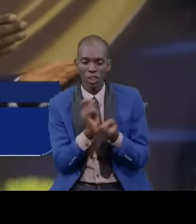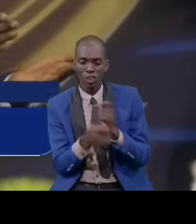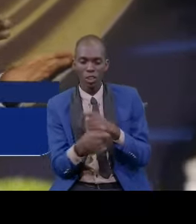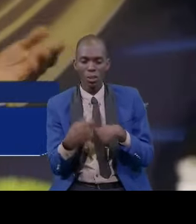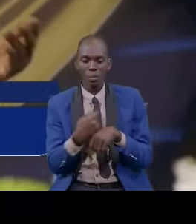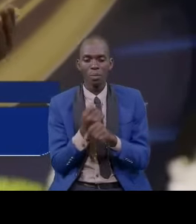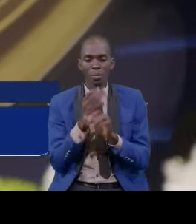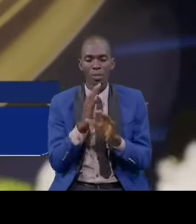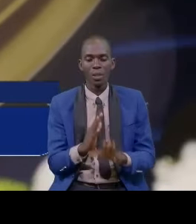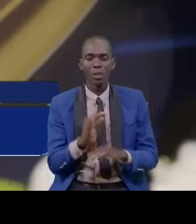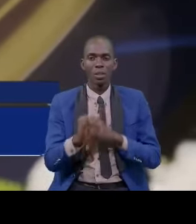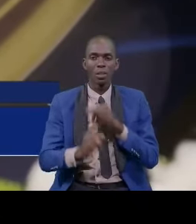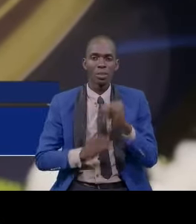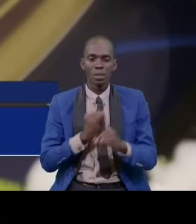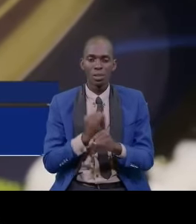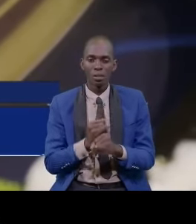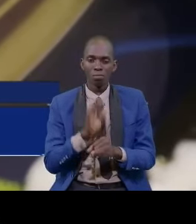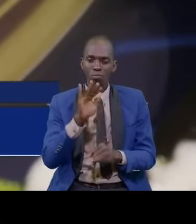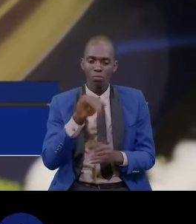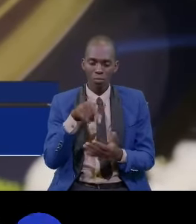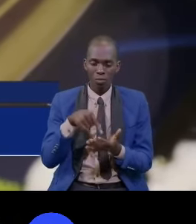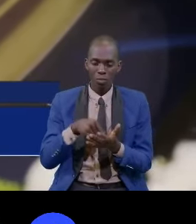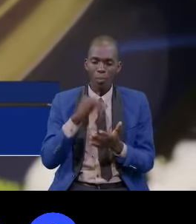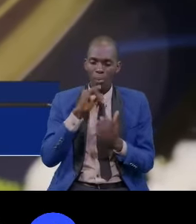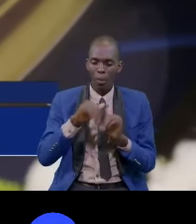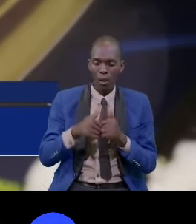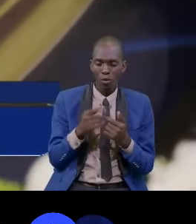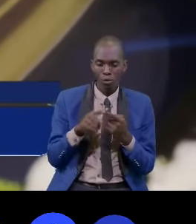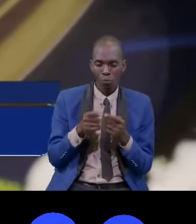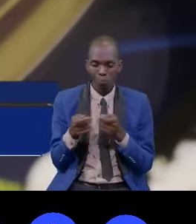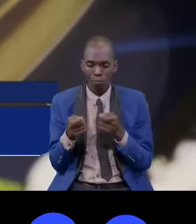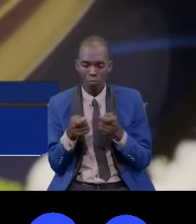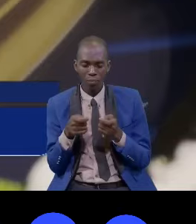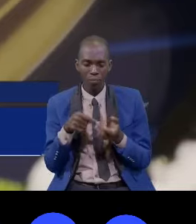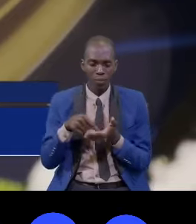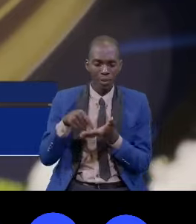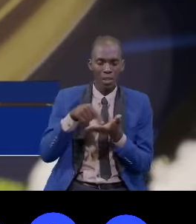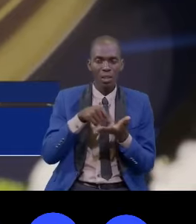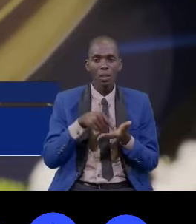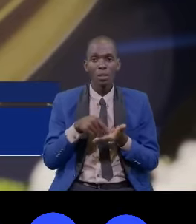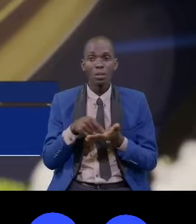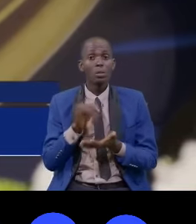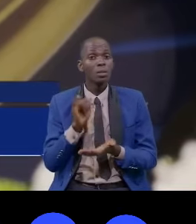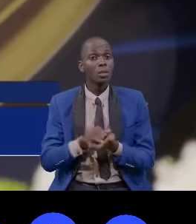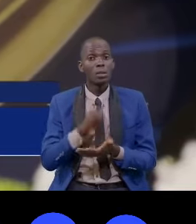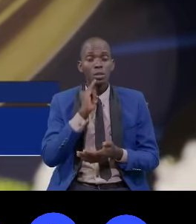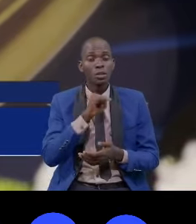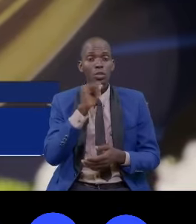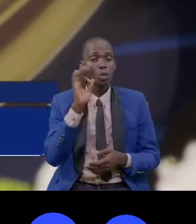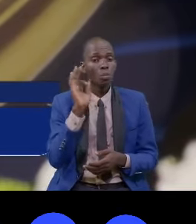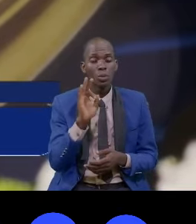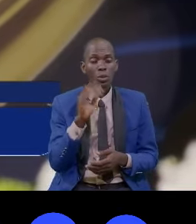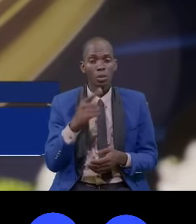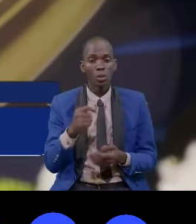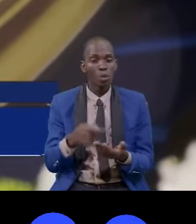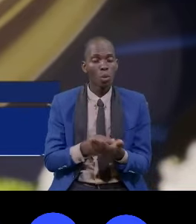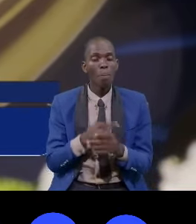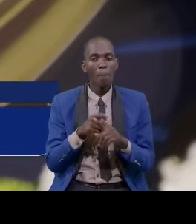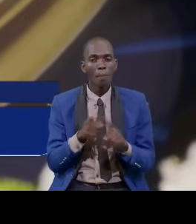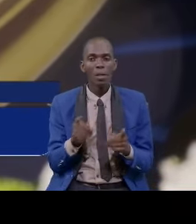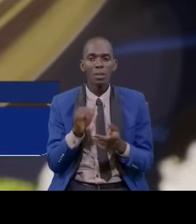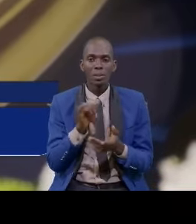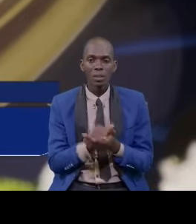adapt this, adapt that. That's not preaching the gospel, but that is an